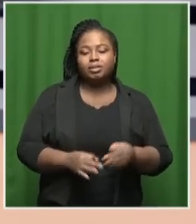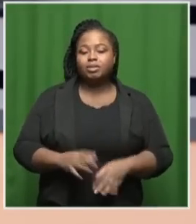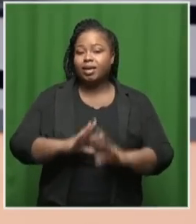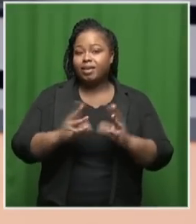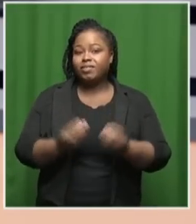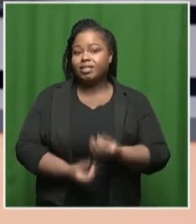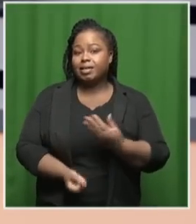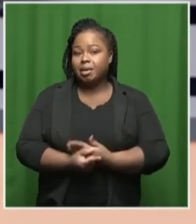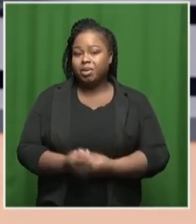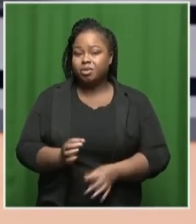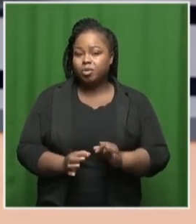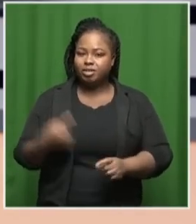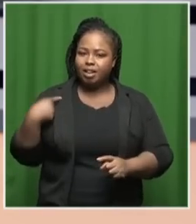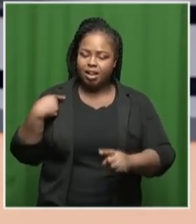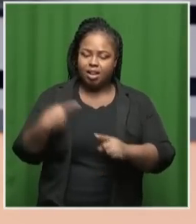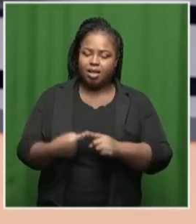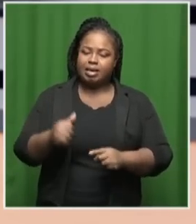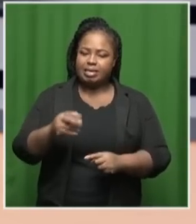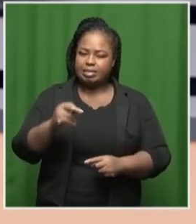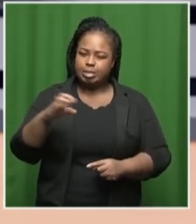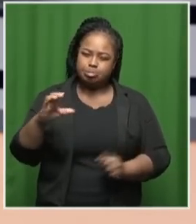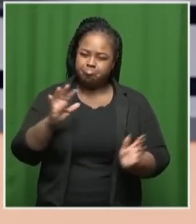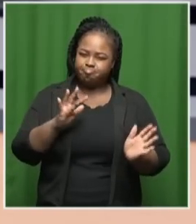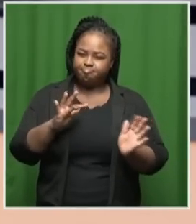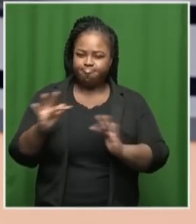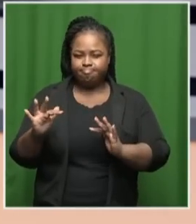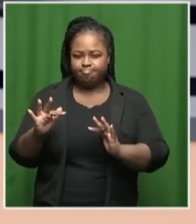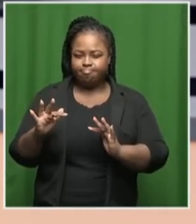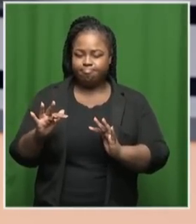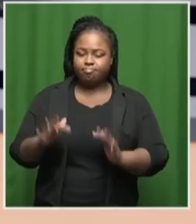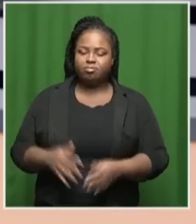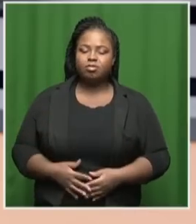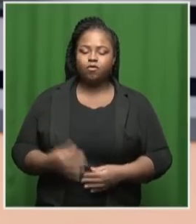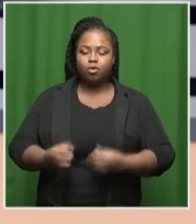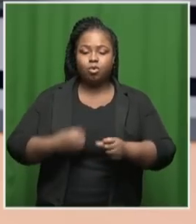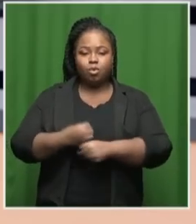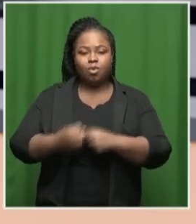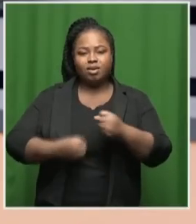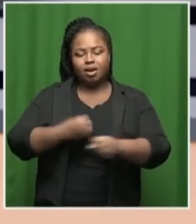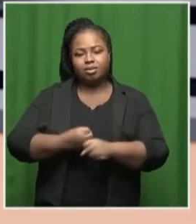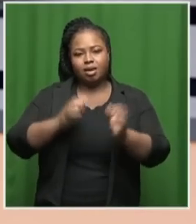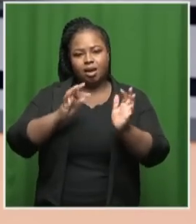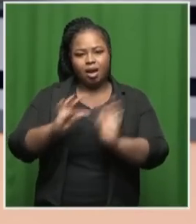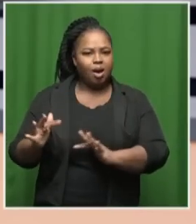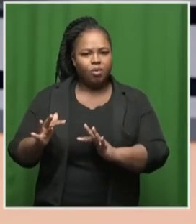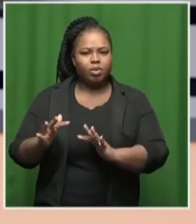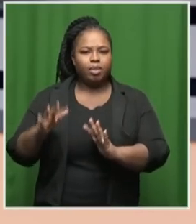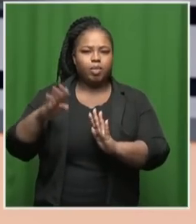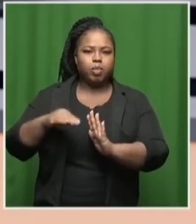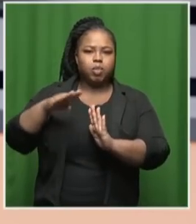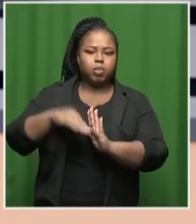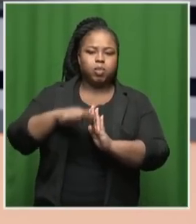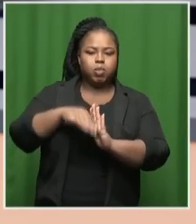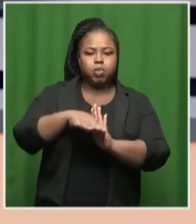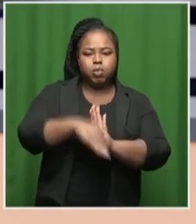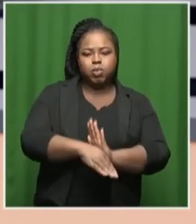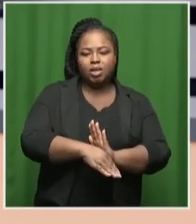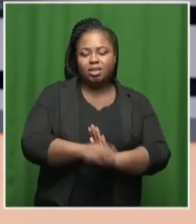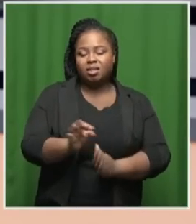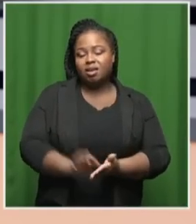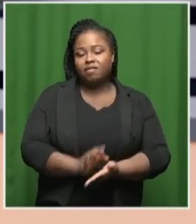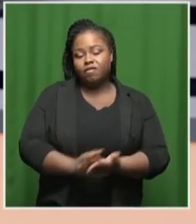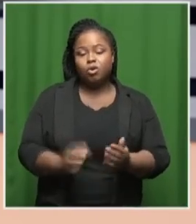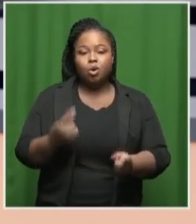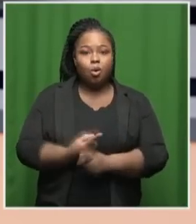this moment, and certainly the look at the ANC and how they have, through the years, managed to sort of drop those votings all